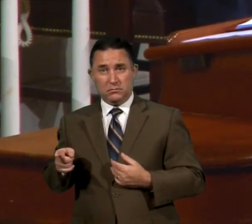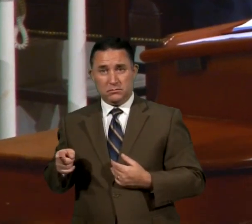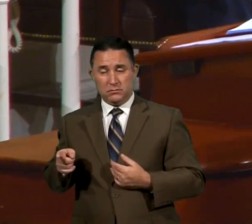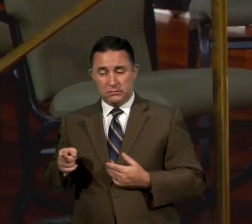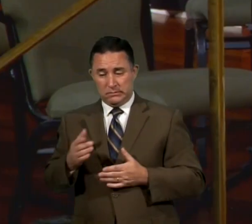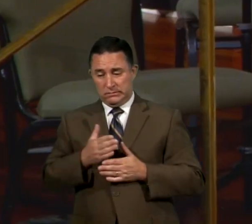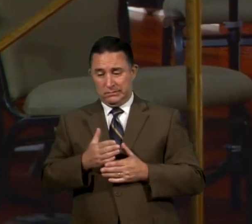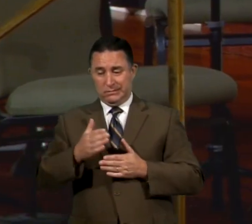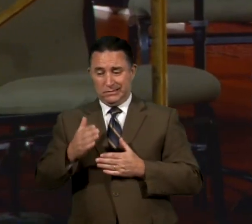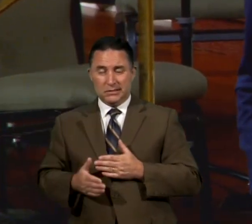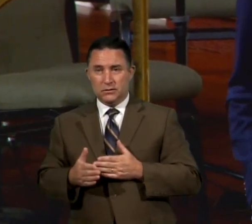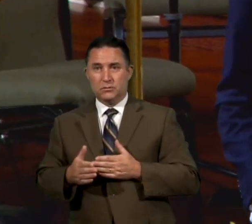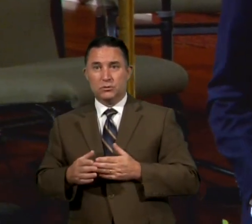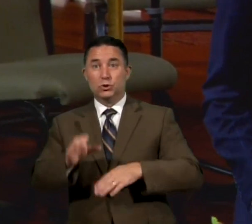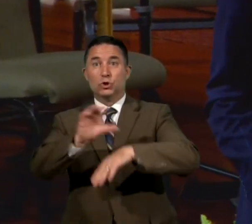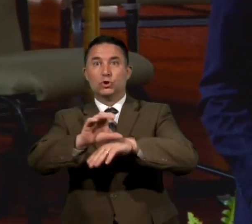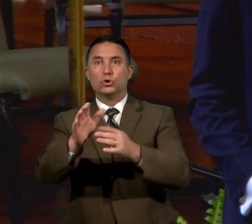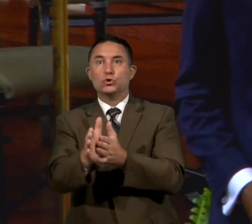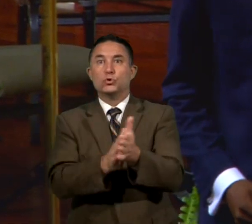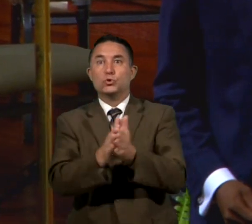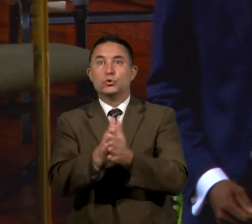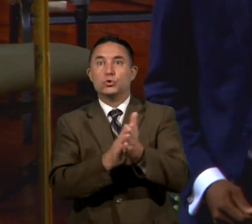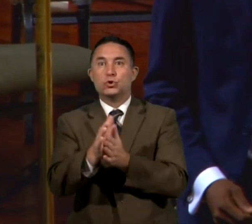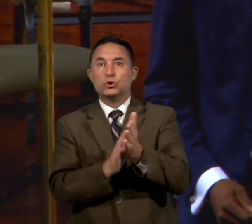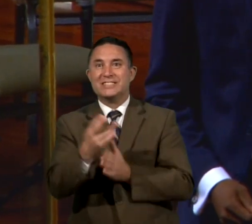it turned up the heat in the church.